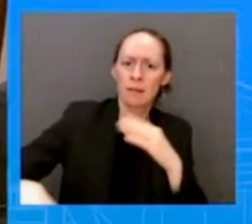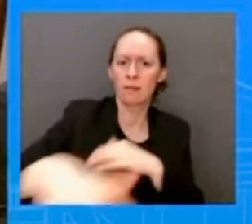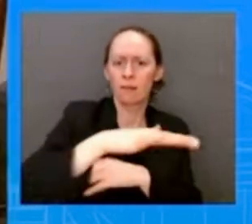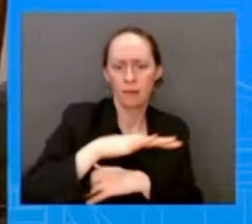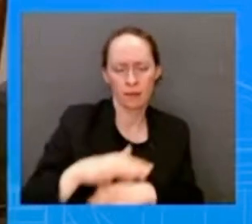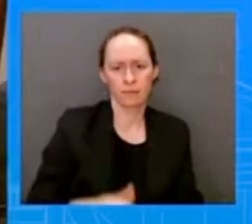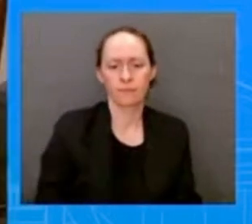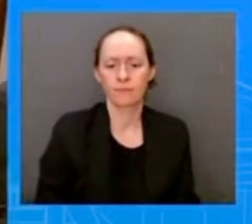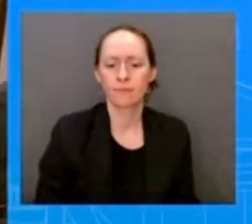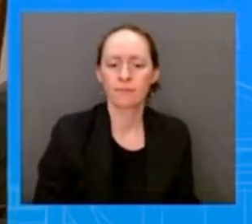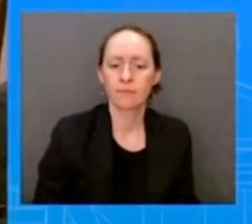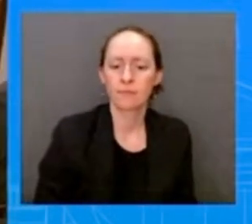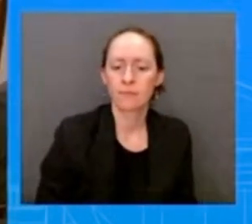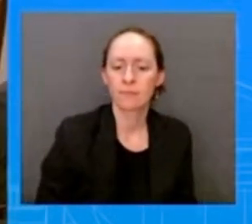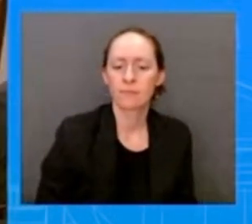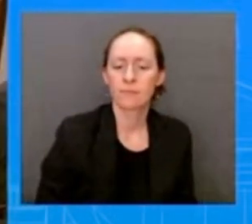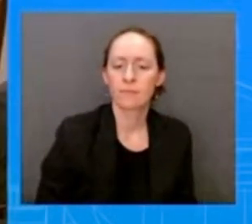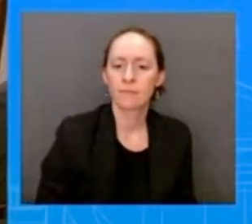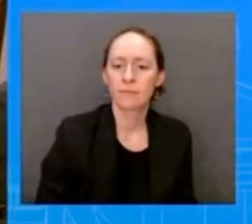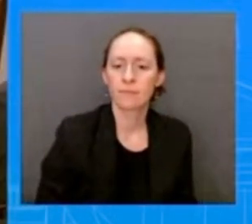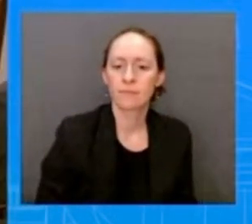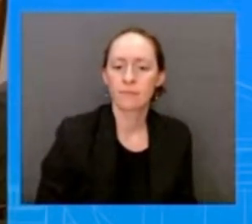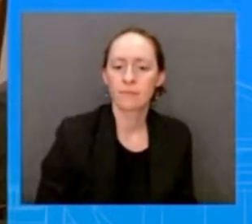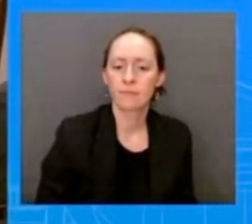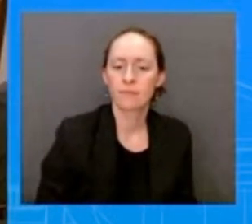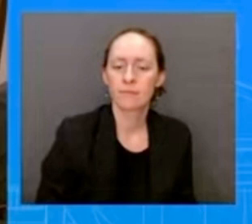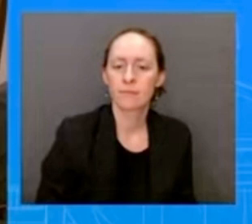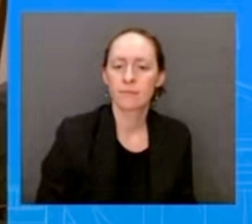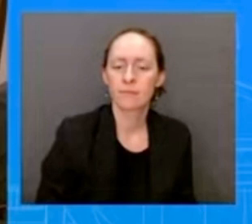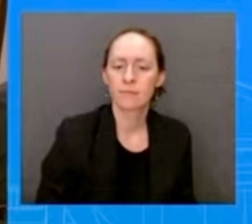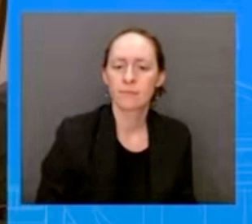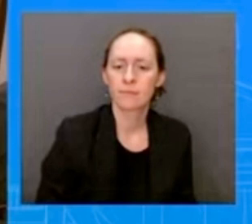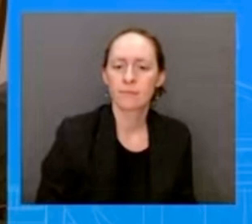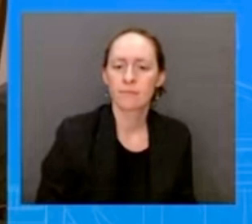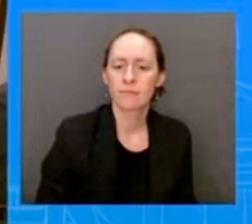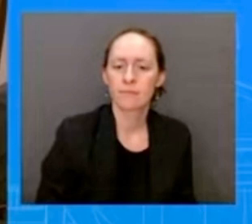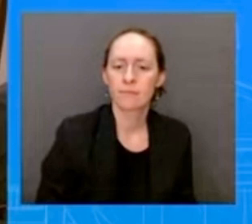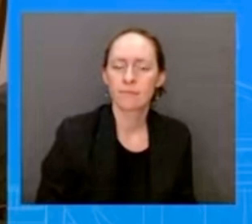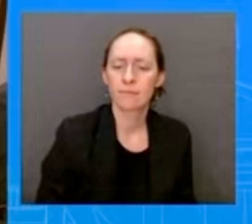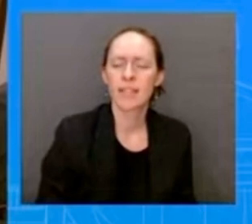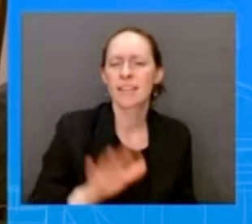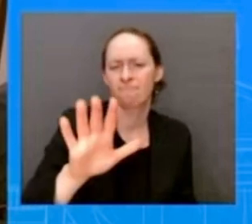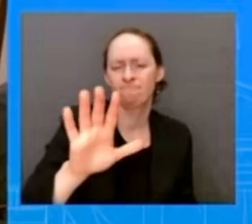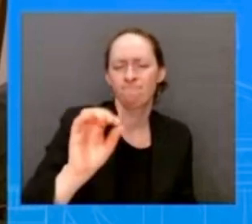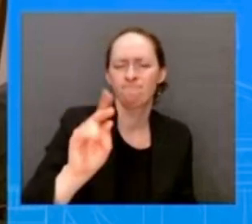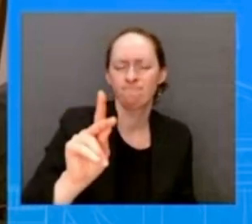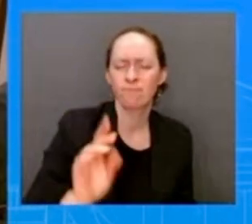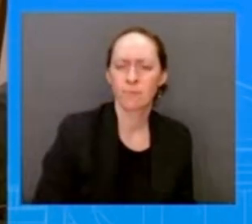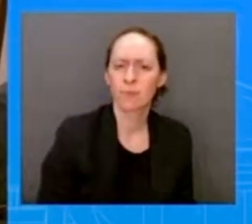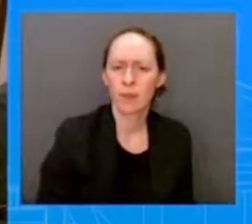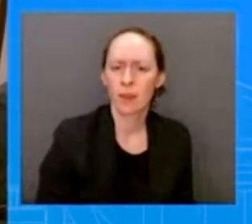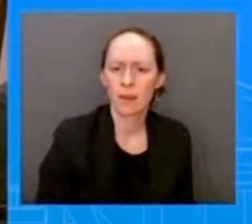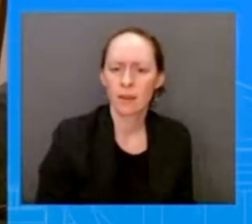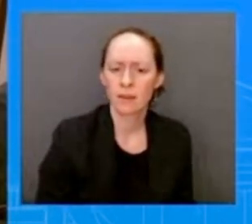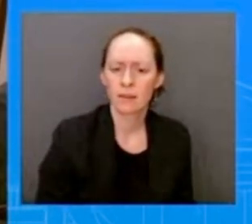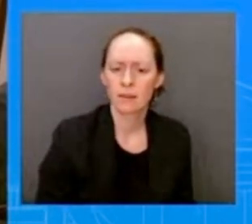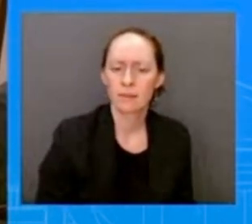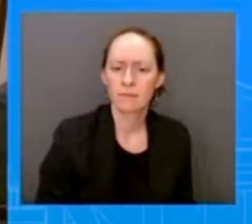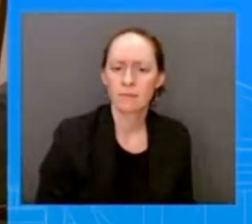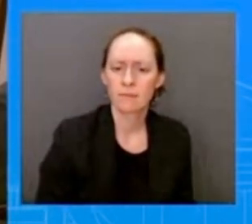Willow Project. Can you talk to some of it, kind of detail the extent to which the White House has been involved